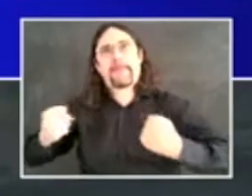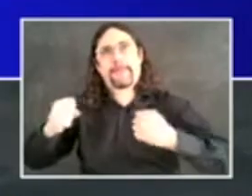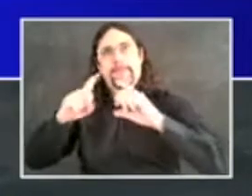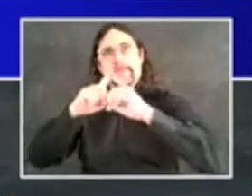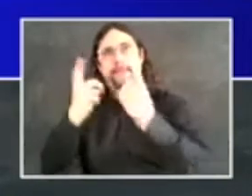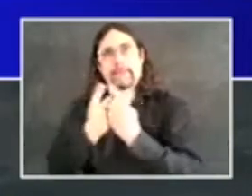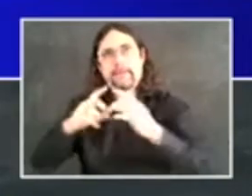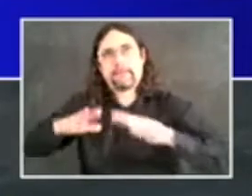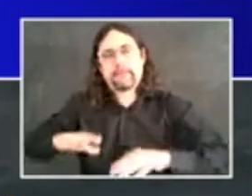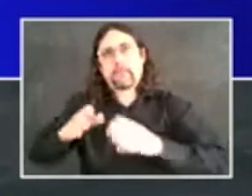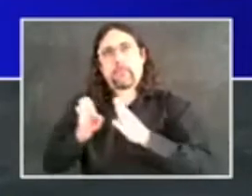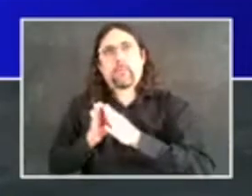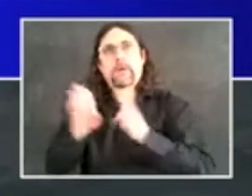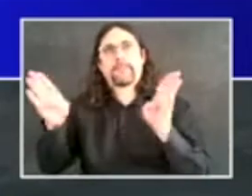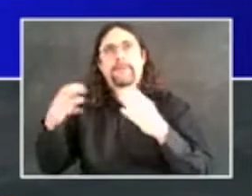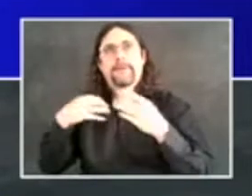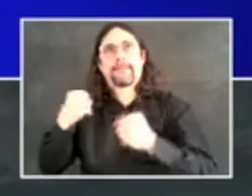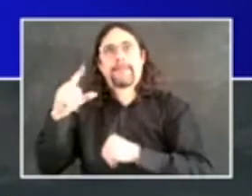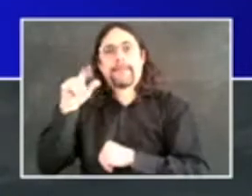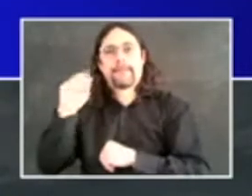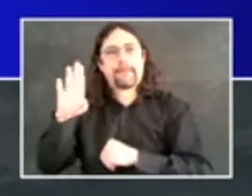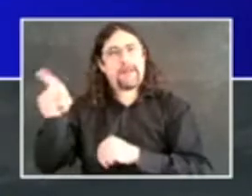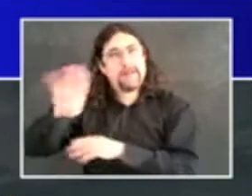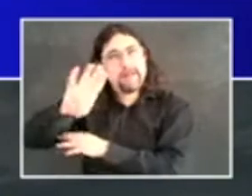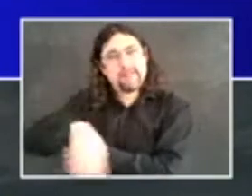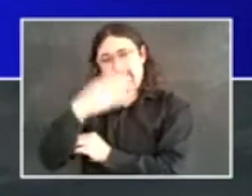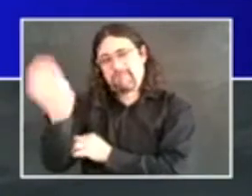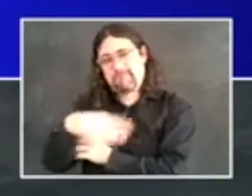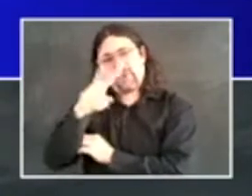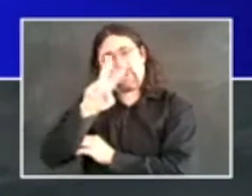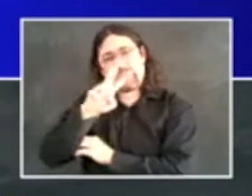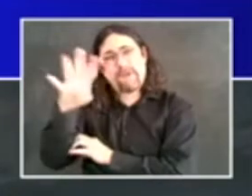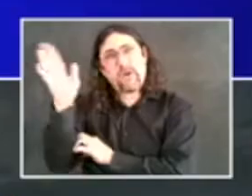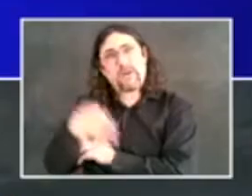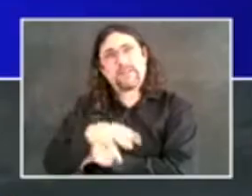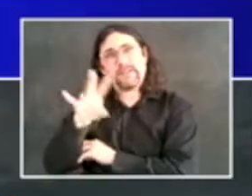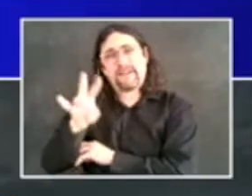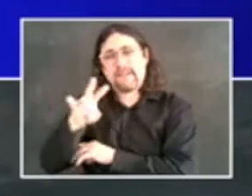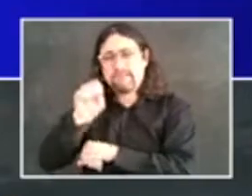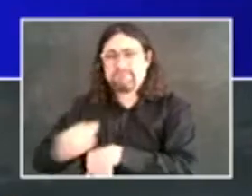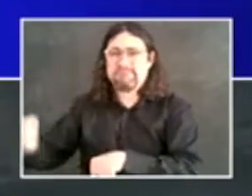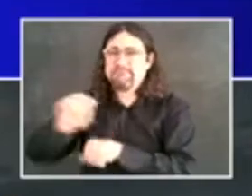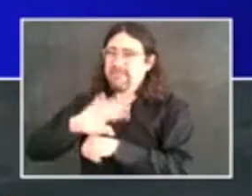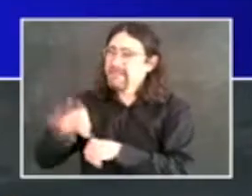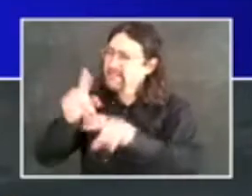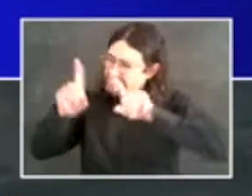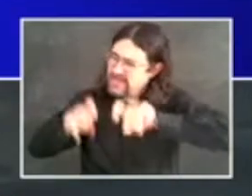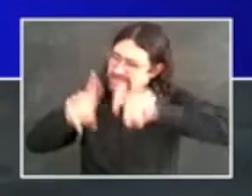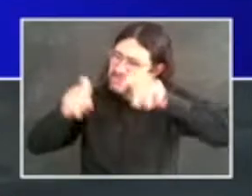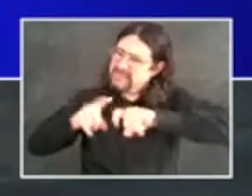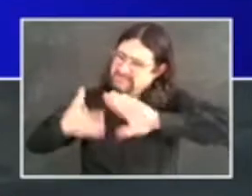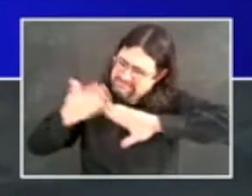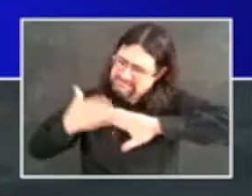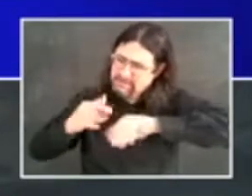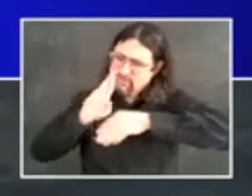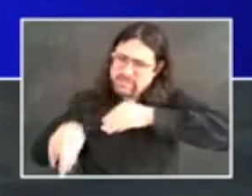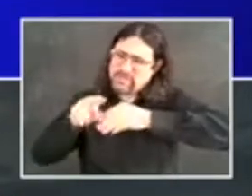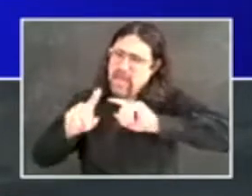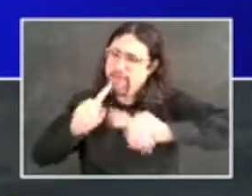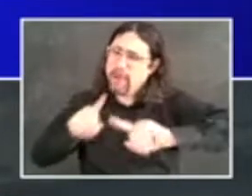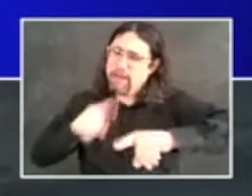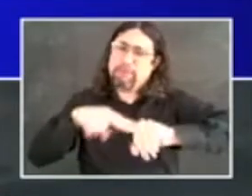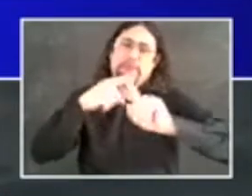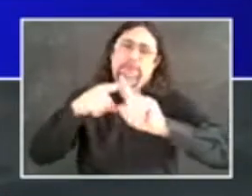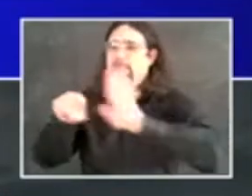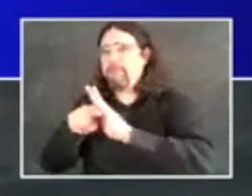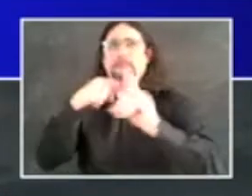nonstop getting results for New Yorkers who need them. I want to thank Dr. Jennifer Rakeman, the Assistant Commissioner, Department of Health,